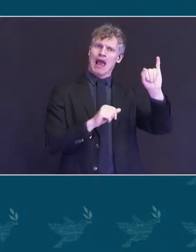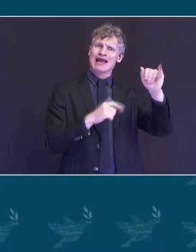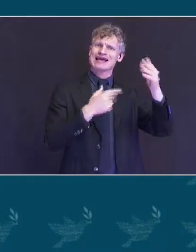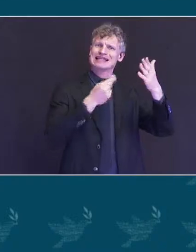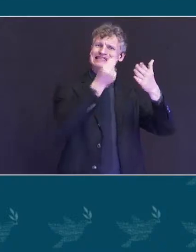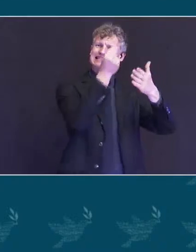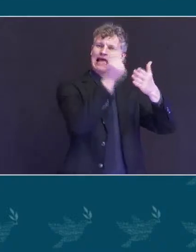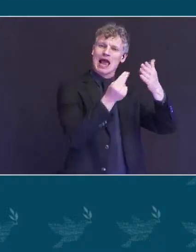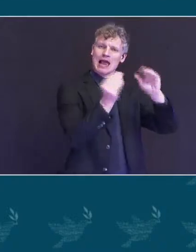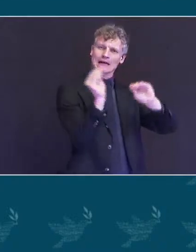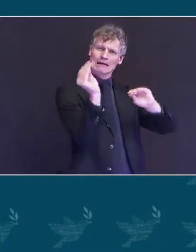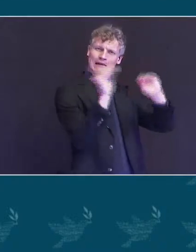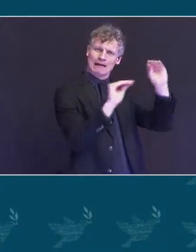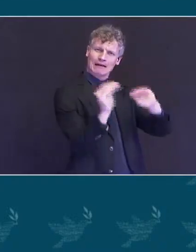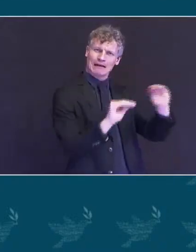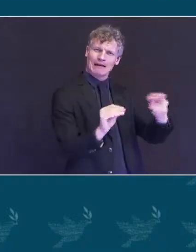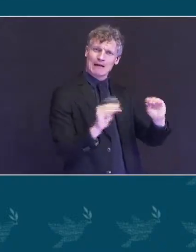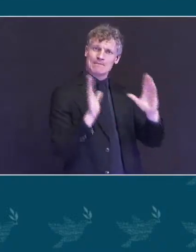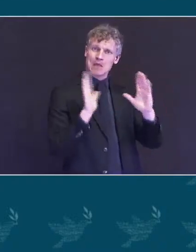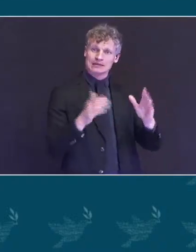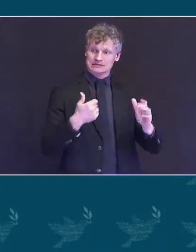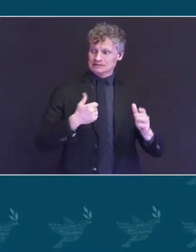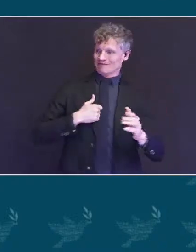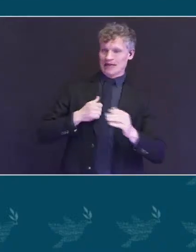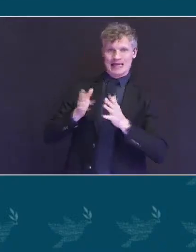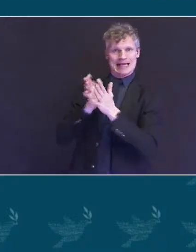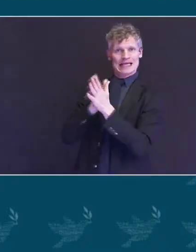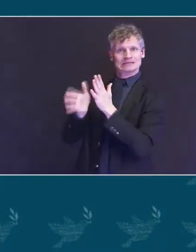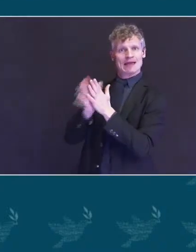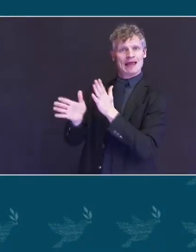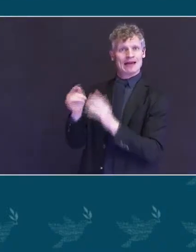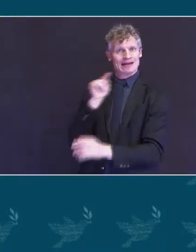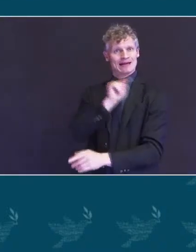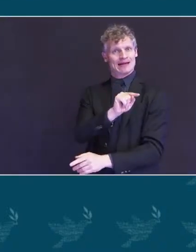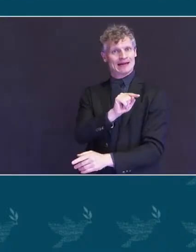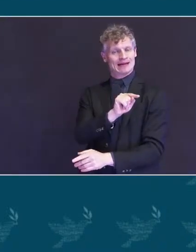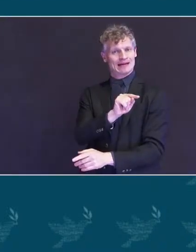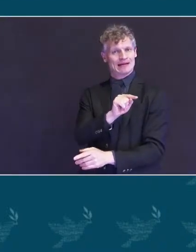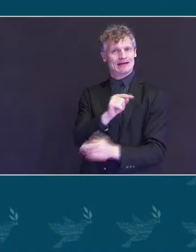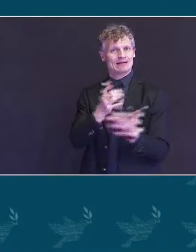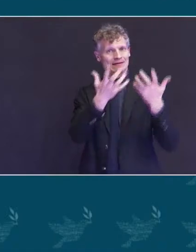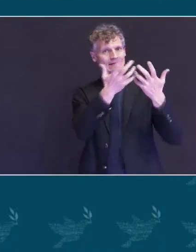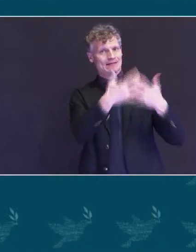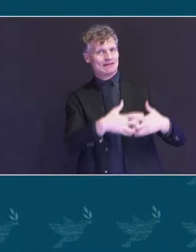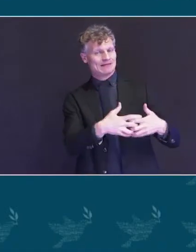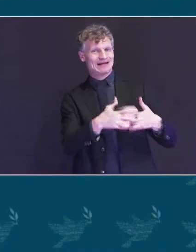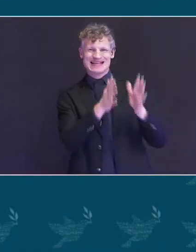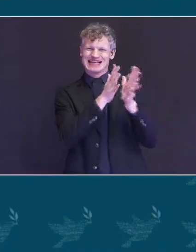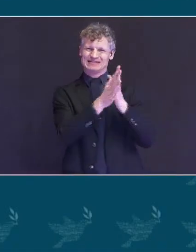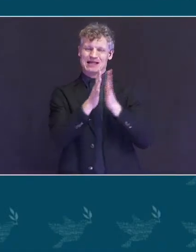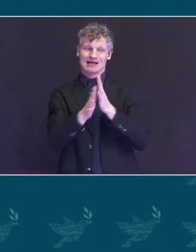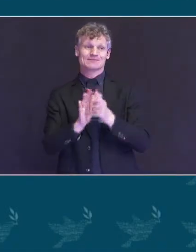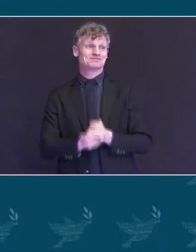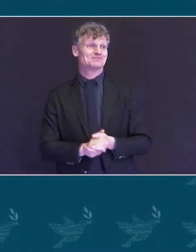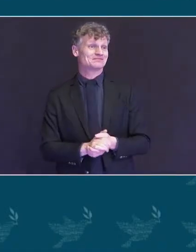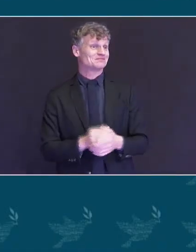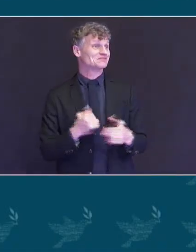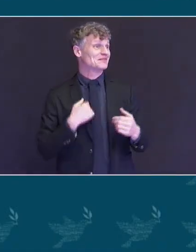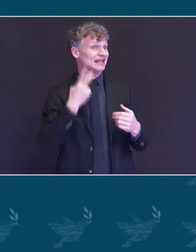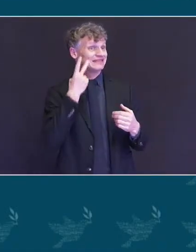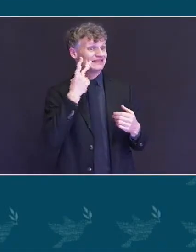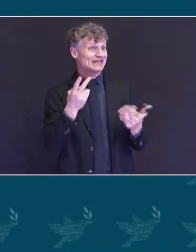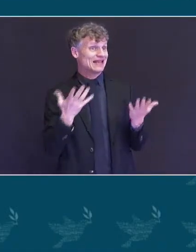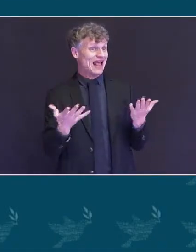it works. Thank you. Okay, thank you so much. I can notice that nobody was boring during our